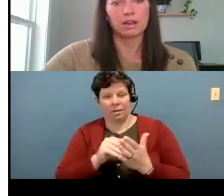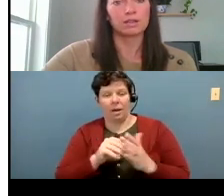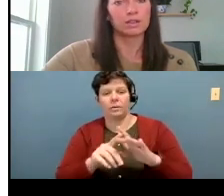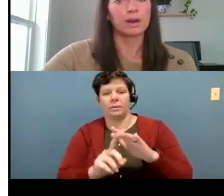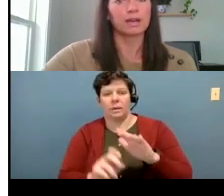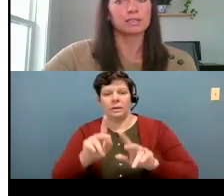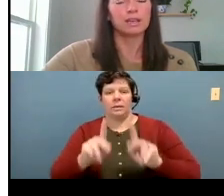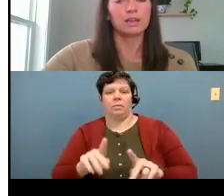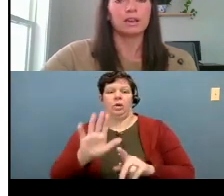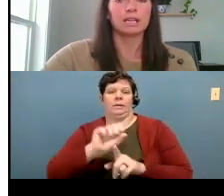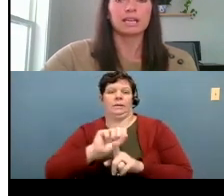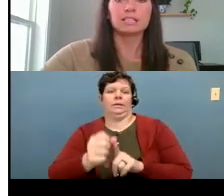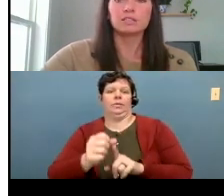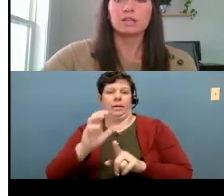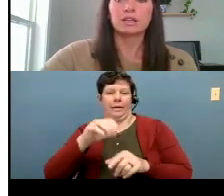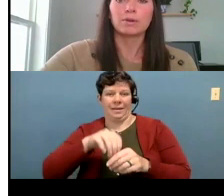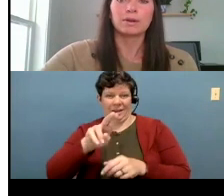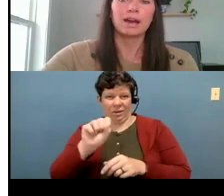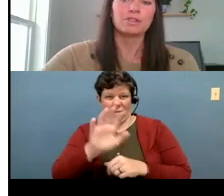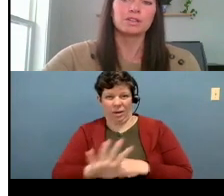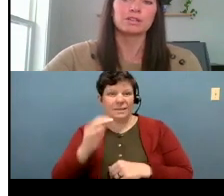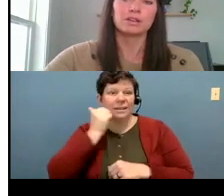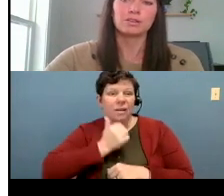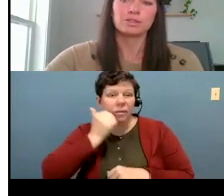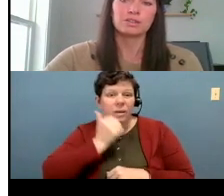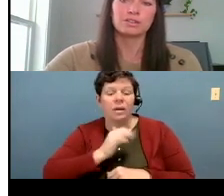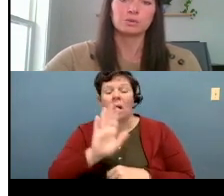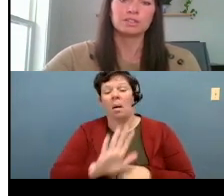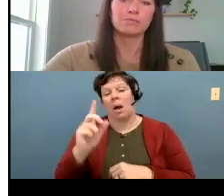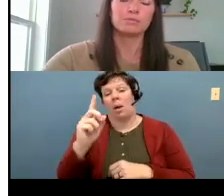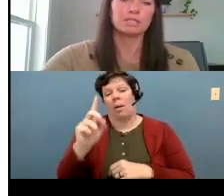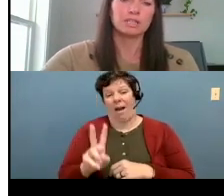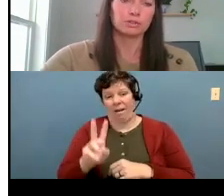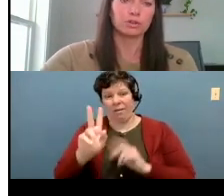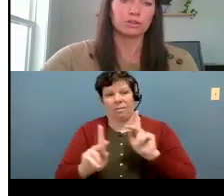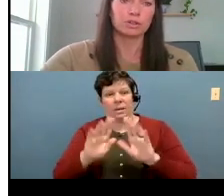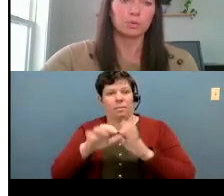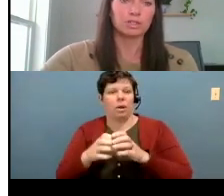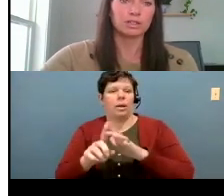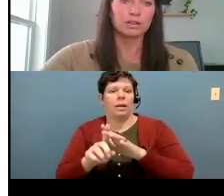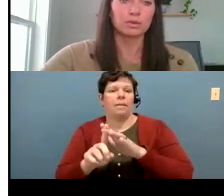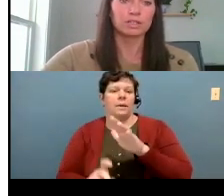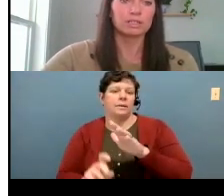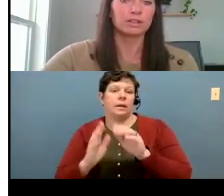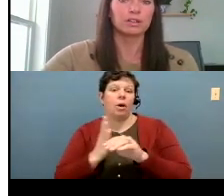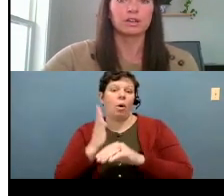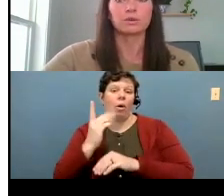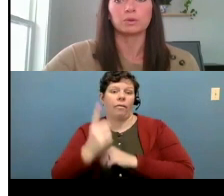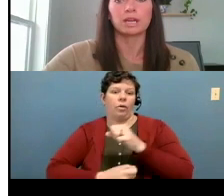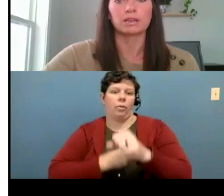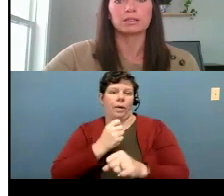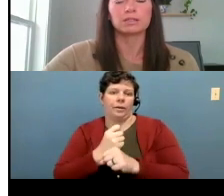day in the US. And it's estimated that around half of those individuals have been missing for longer than 1 year or are considered